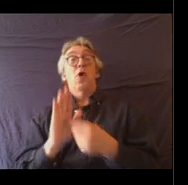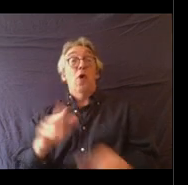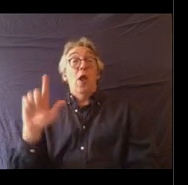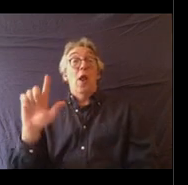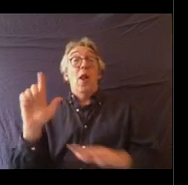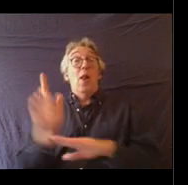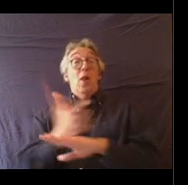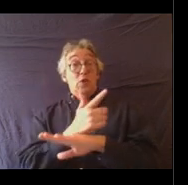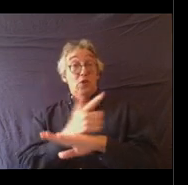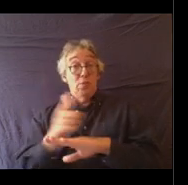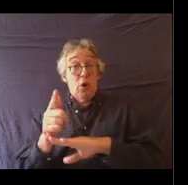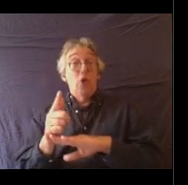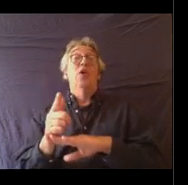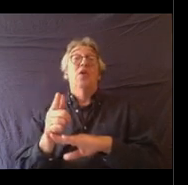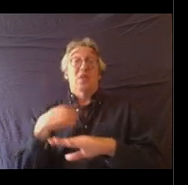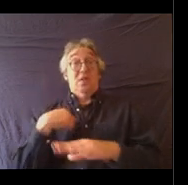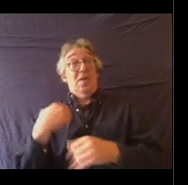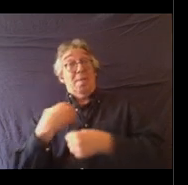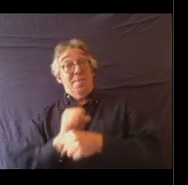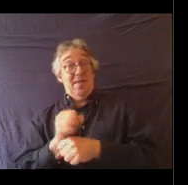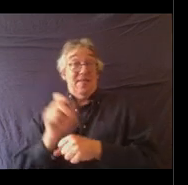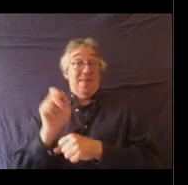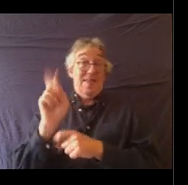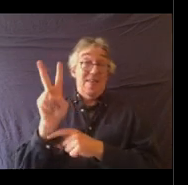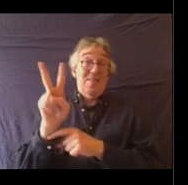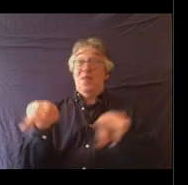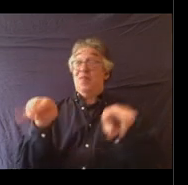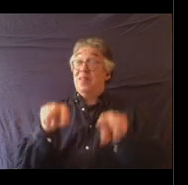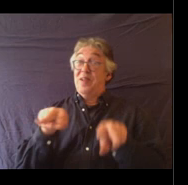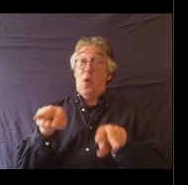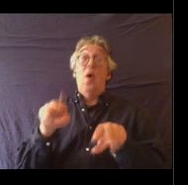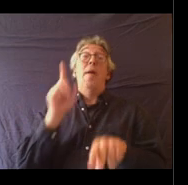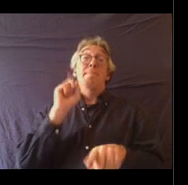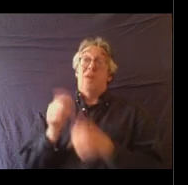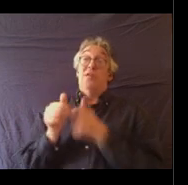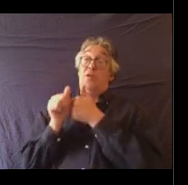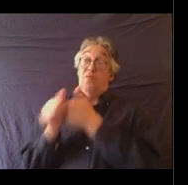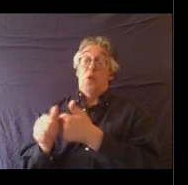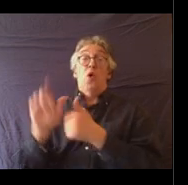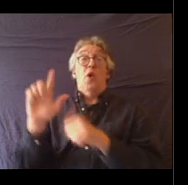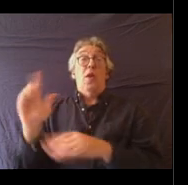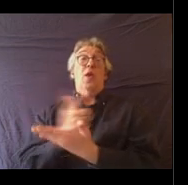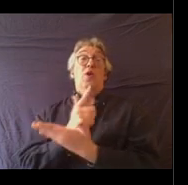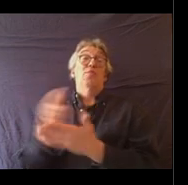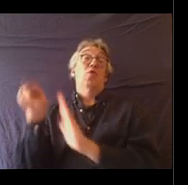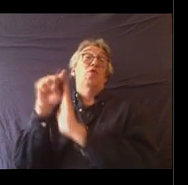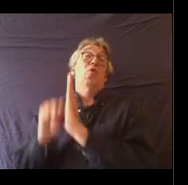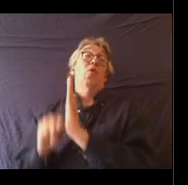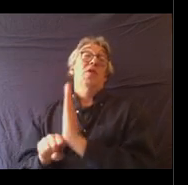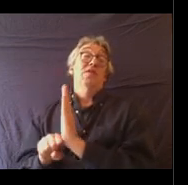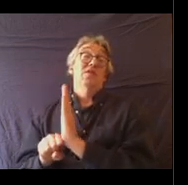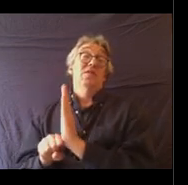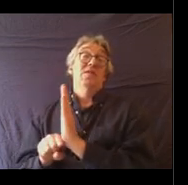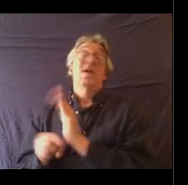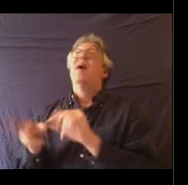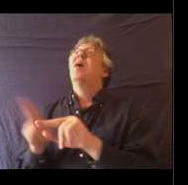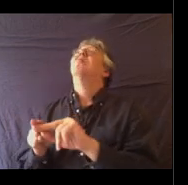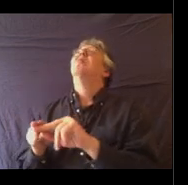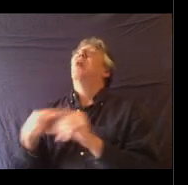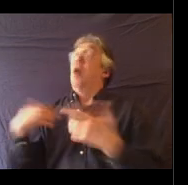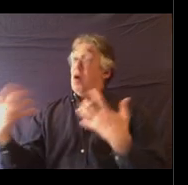to their rules. And then once I comply to them, then I am free to provide the content, so freedom